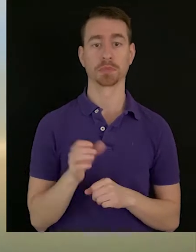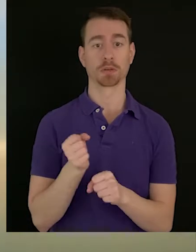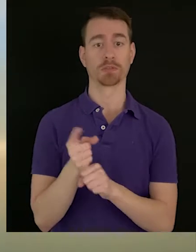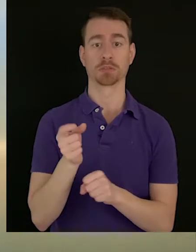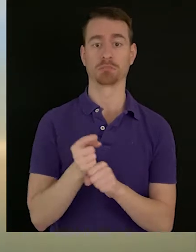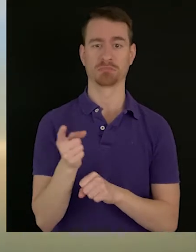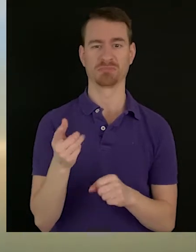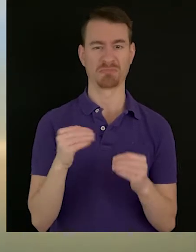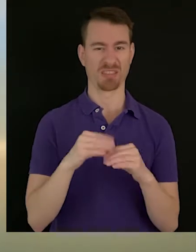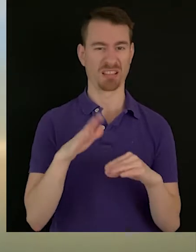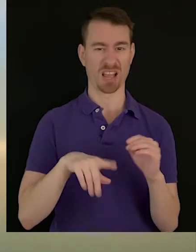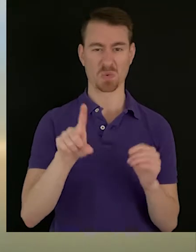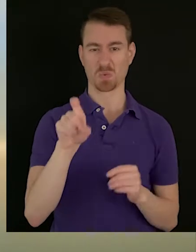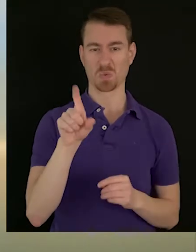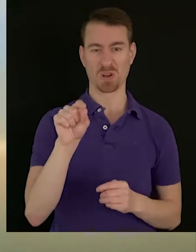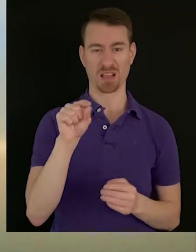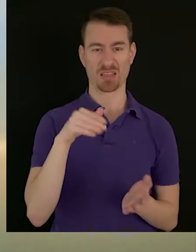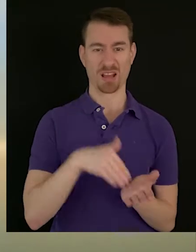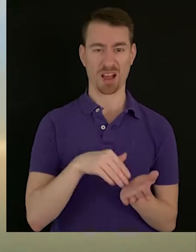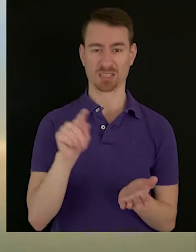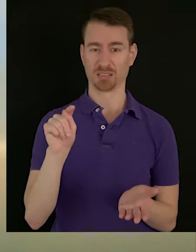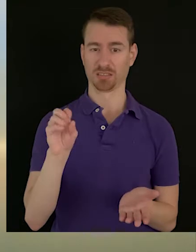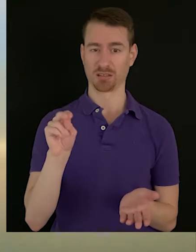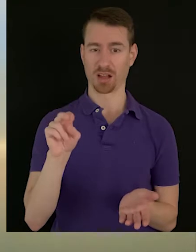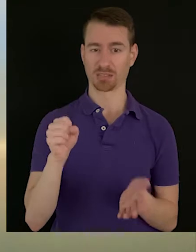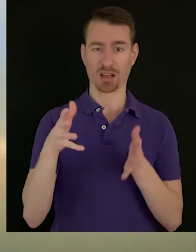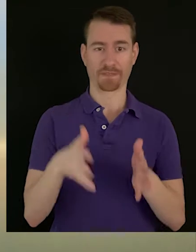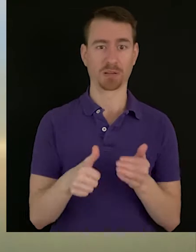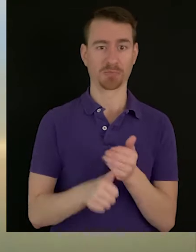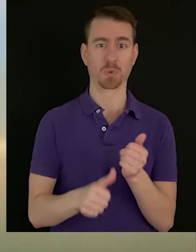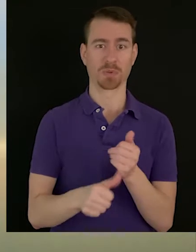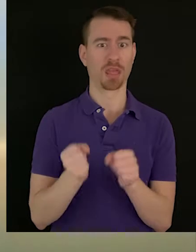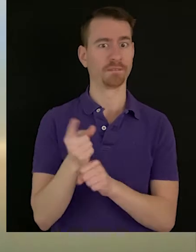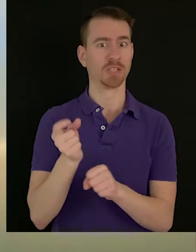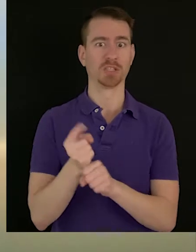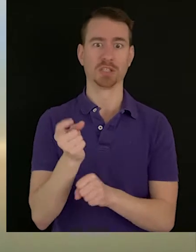water and attract beneficial insects. Unlike chemical